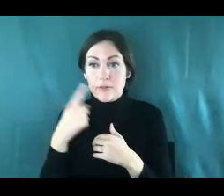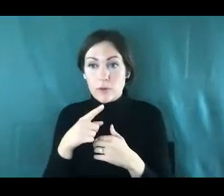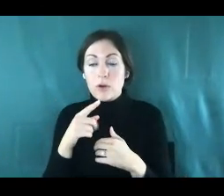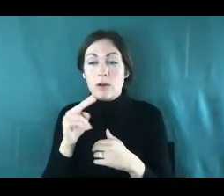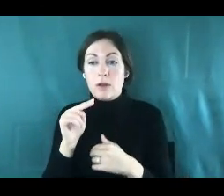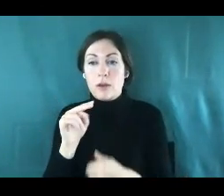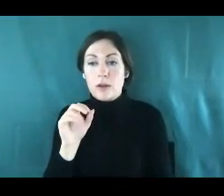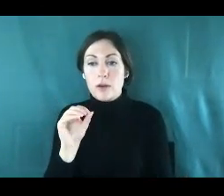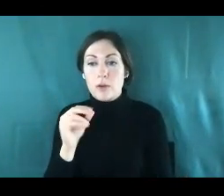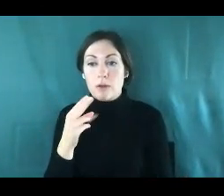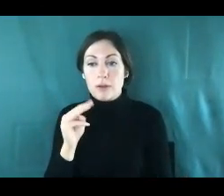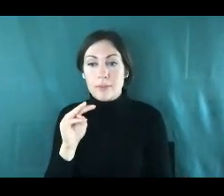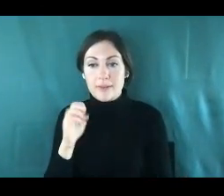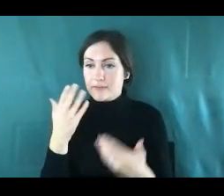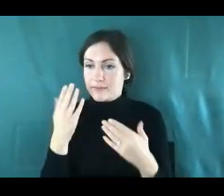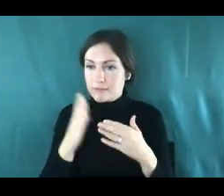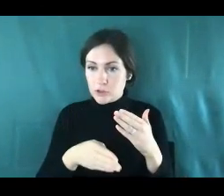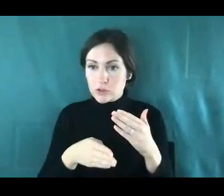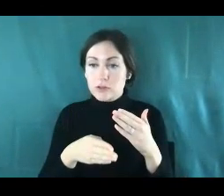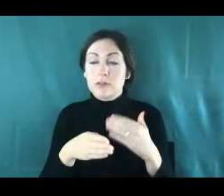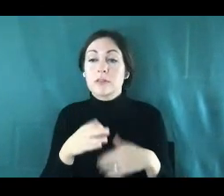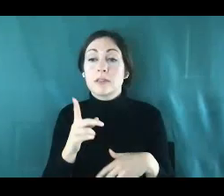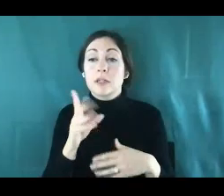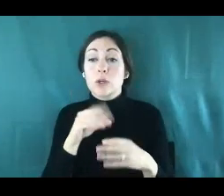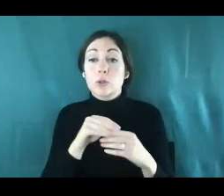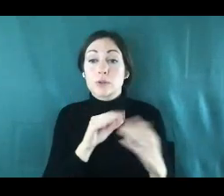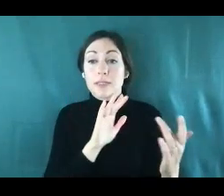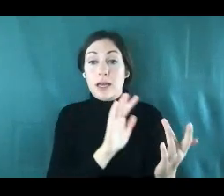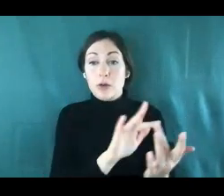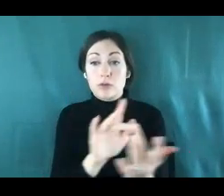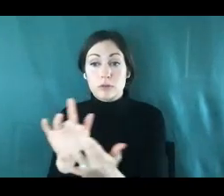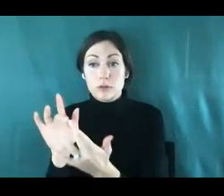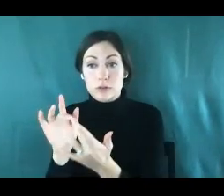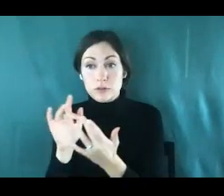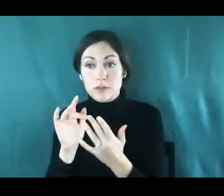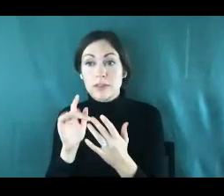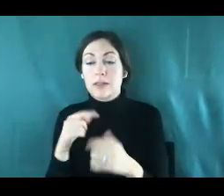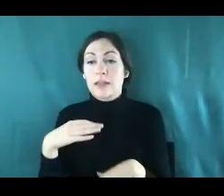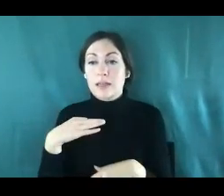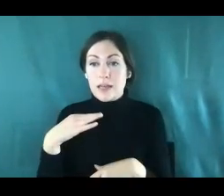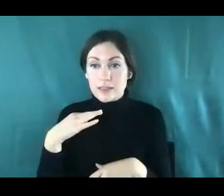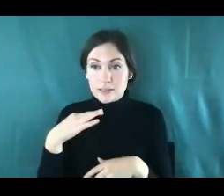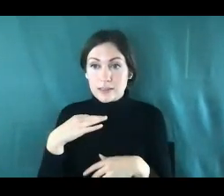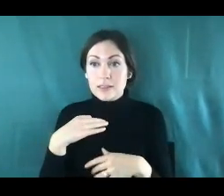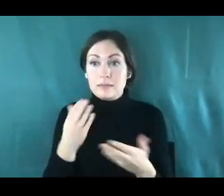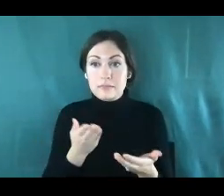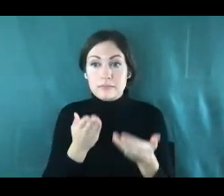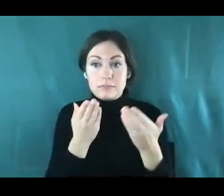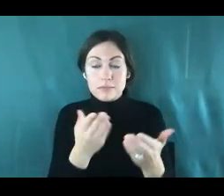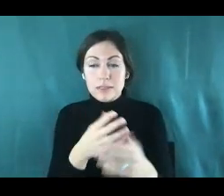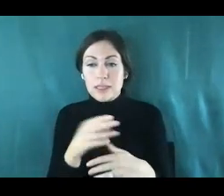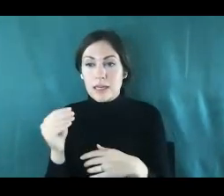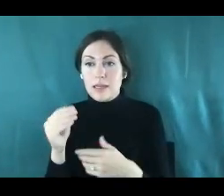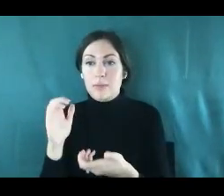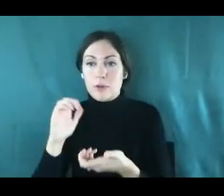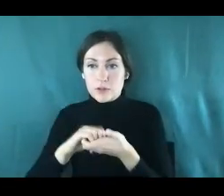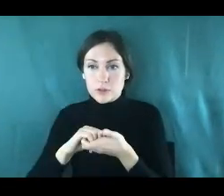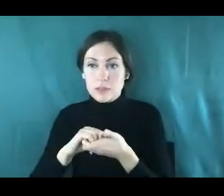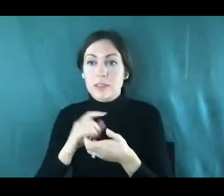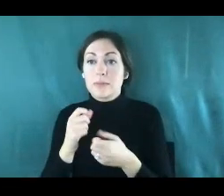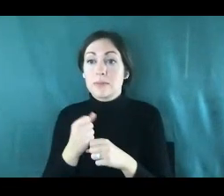completed. This includes outreach, candidate vetting, partnership coordination, and ensuring